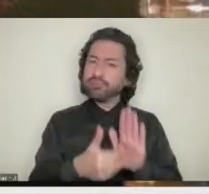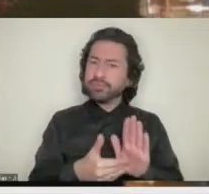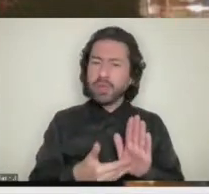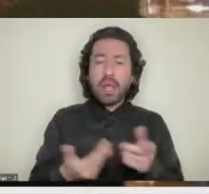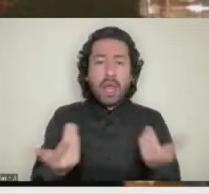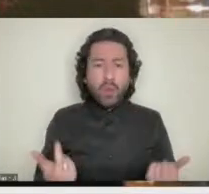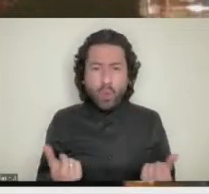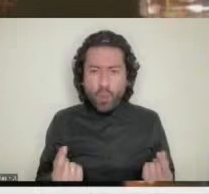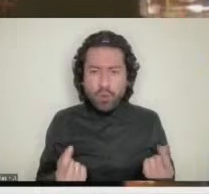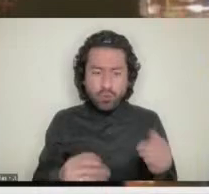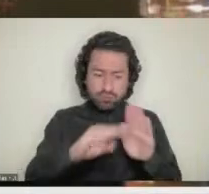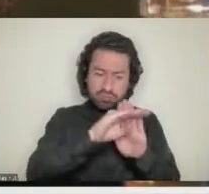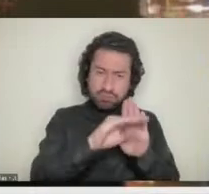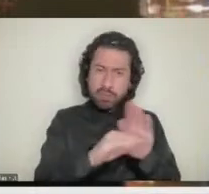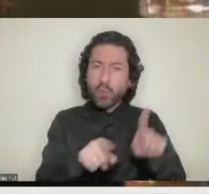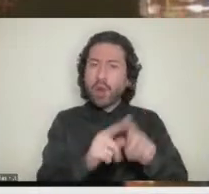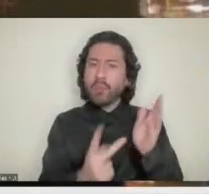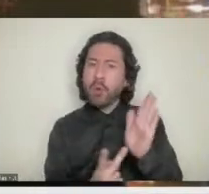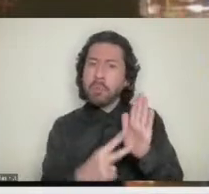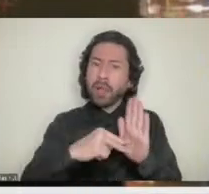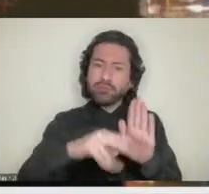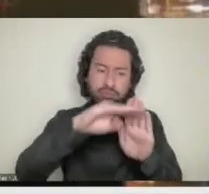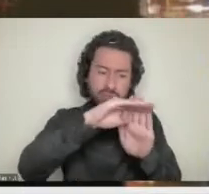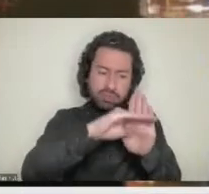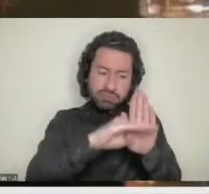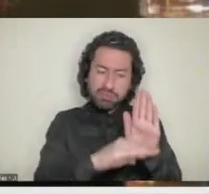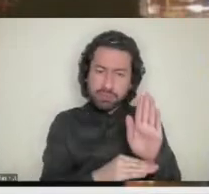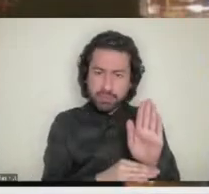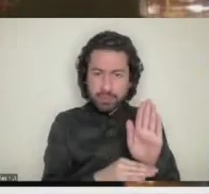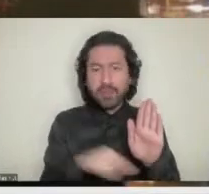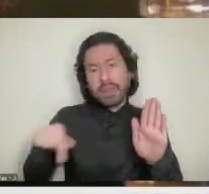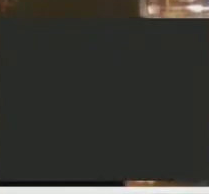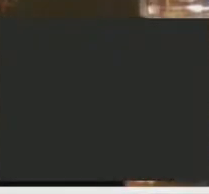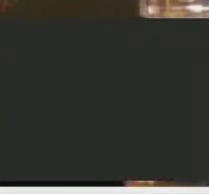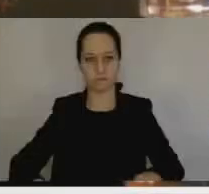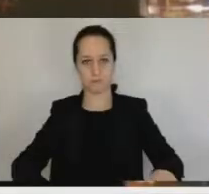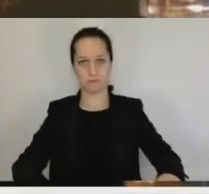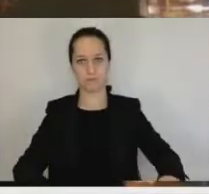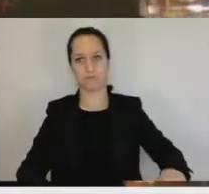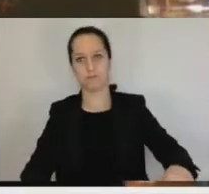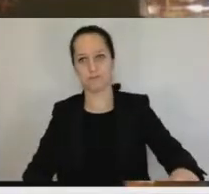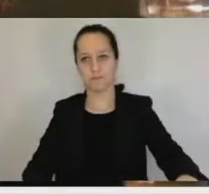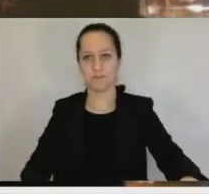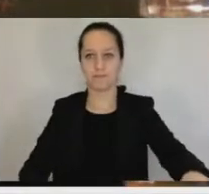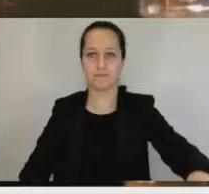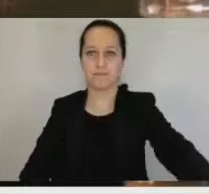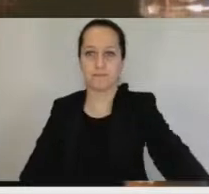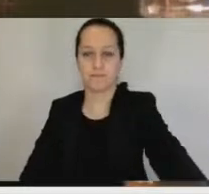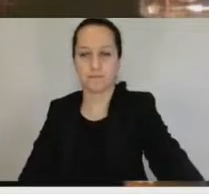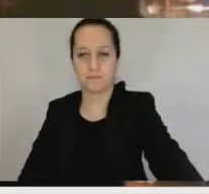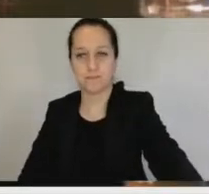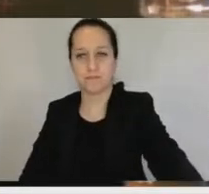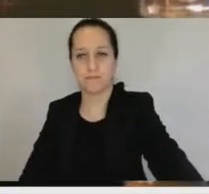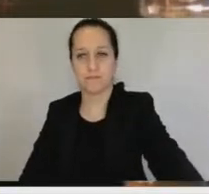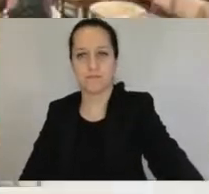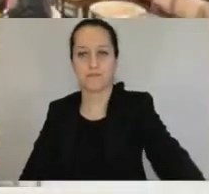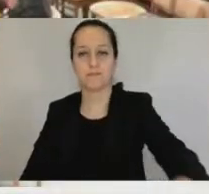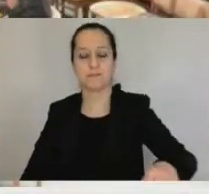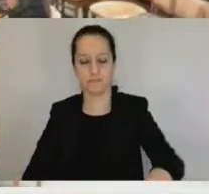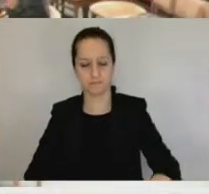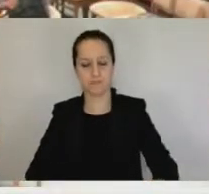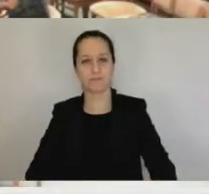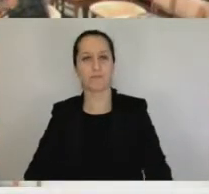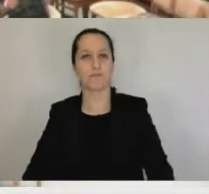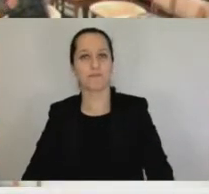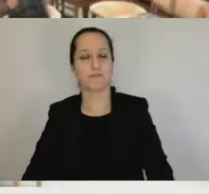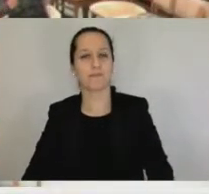the next steps that we have in mind at ECLAC in this line of research. You have the floor, Mariana.